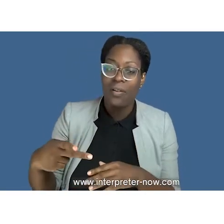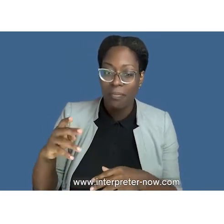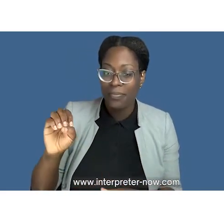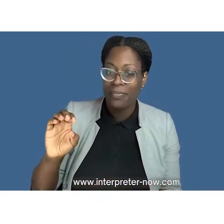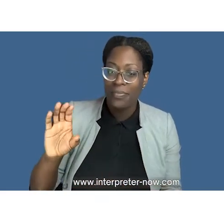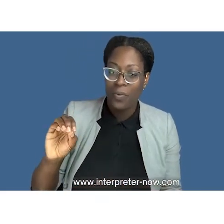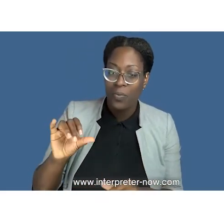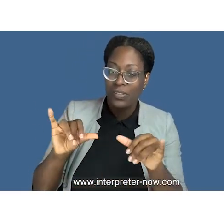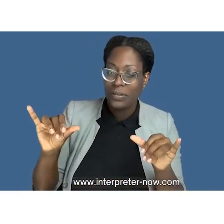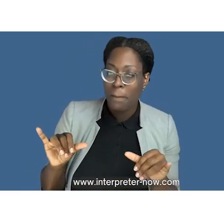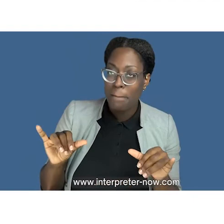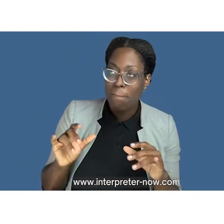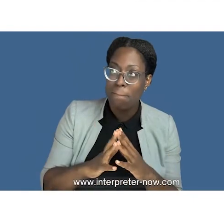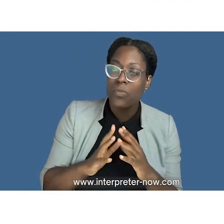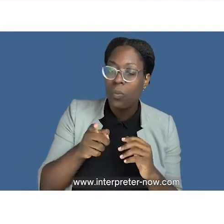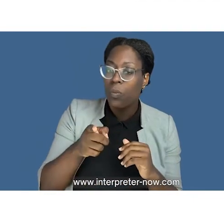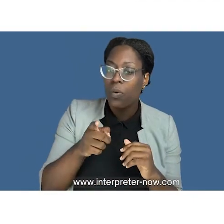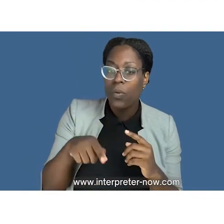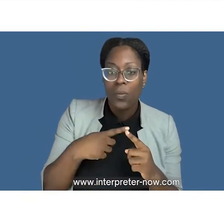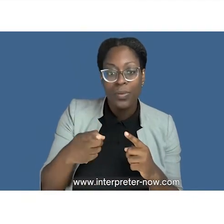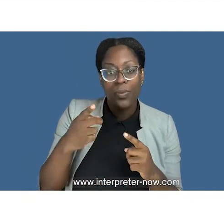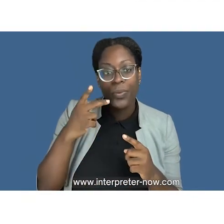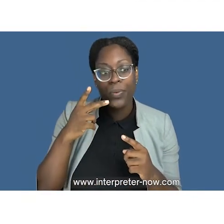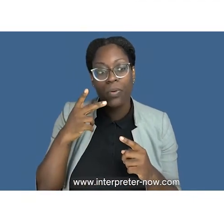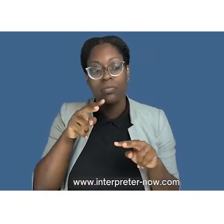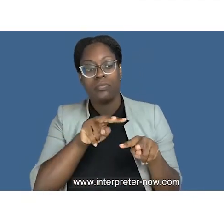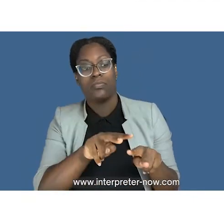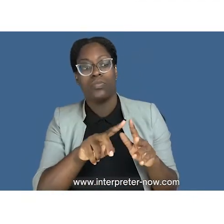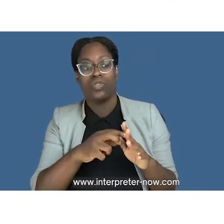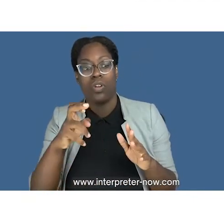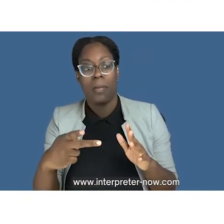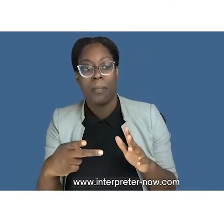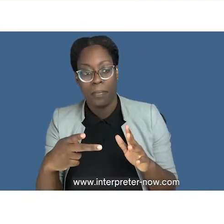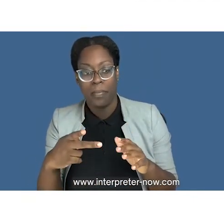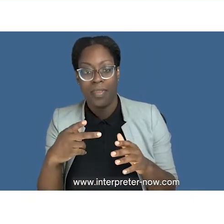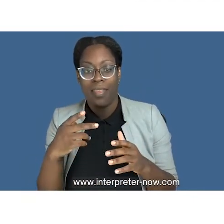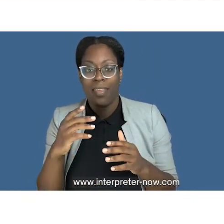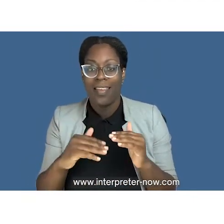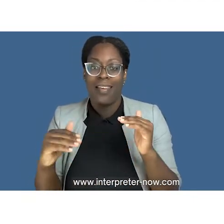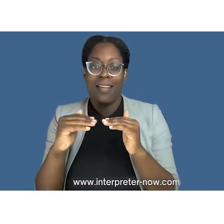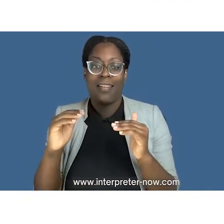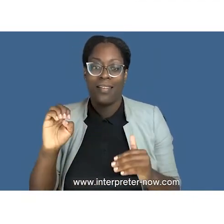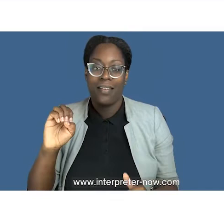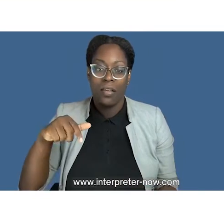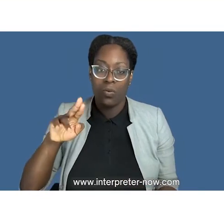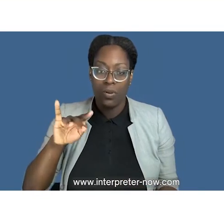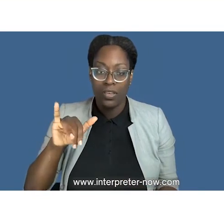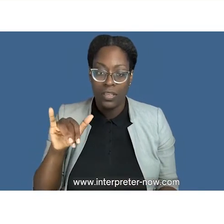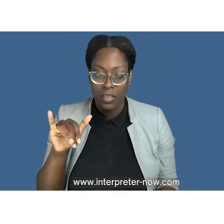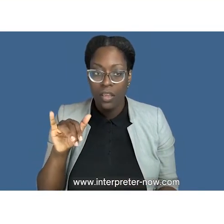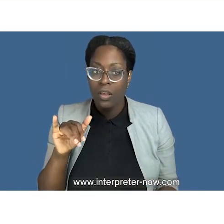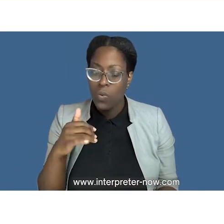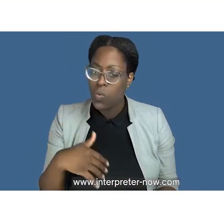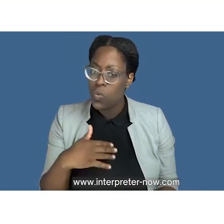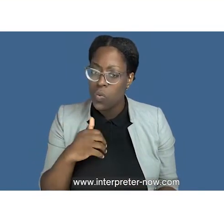startup ecosystem. When you look at equity, at startup equity, when you look